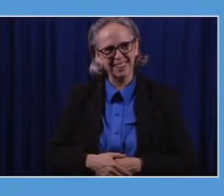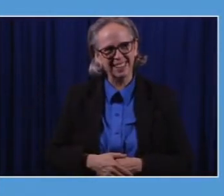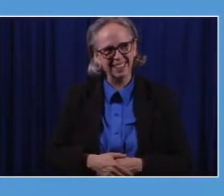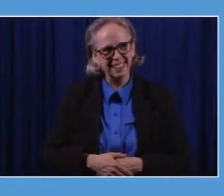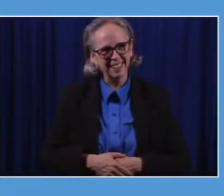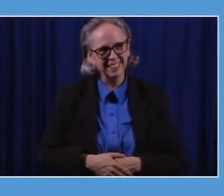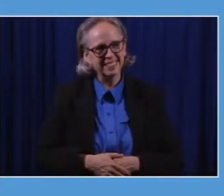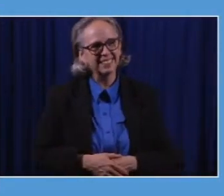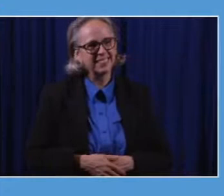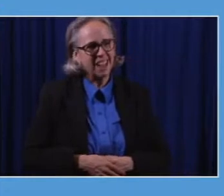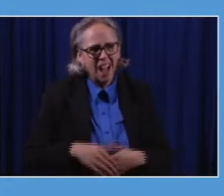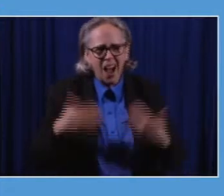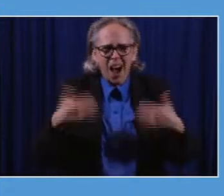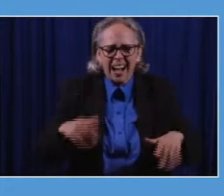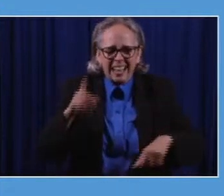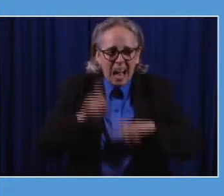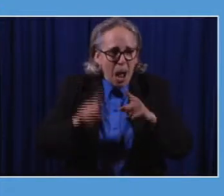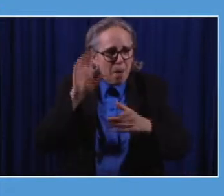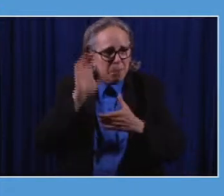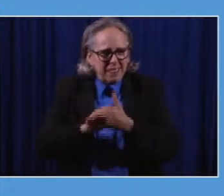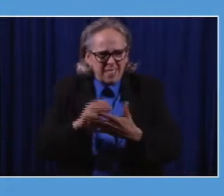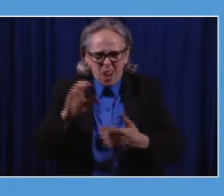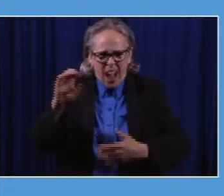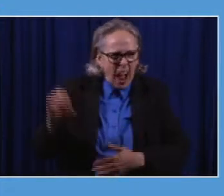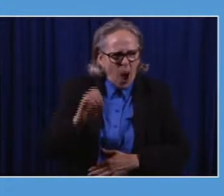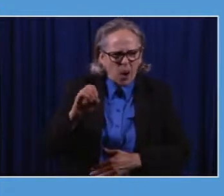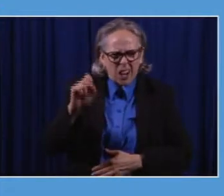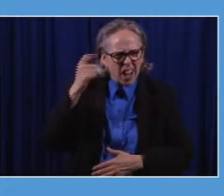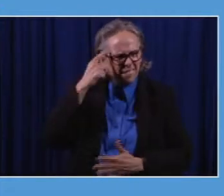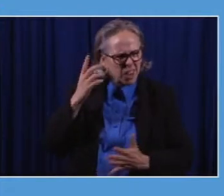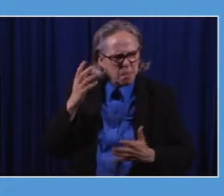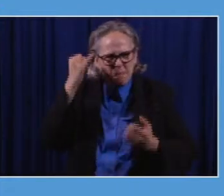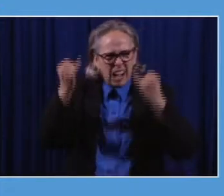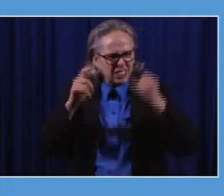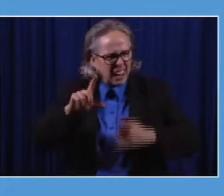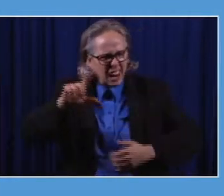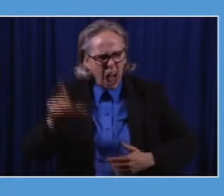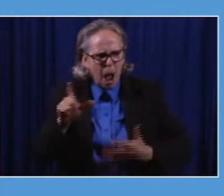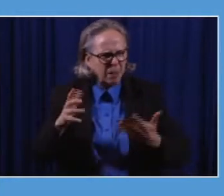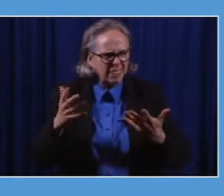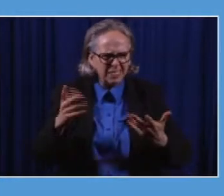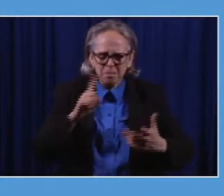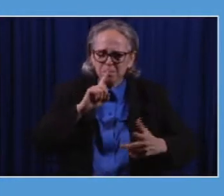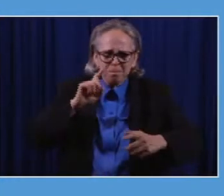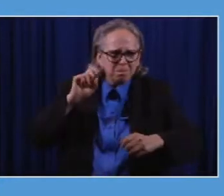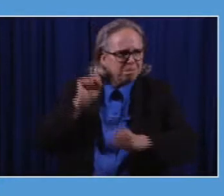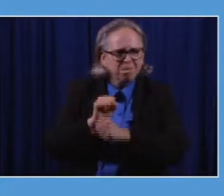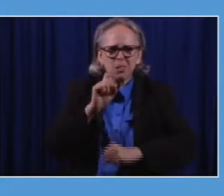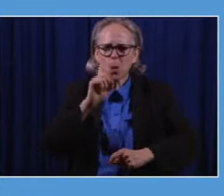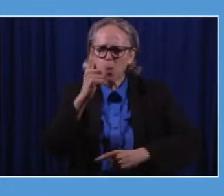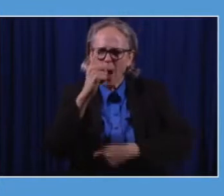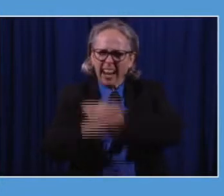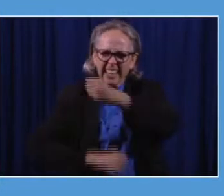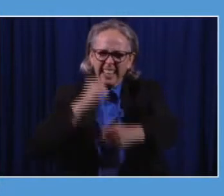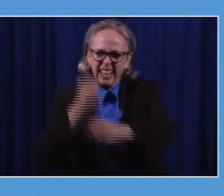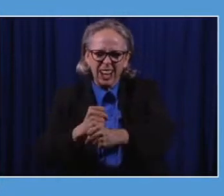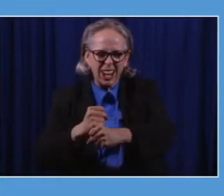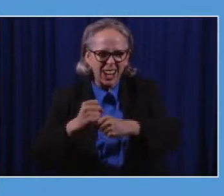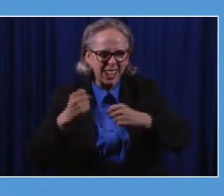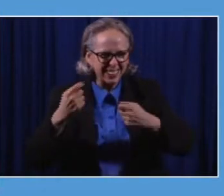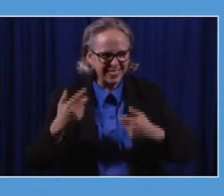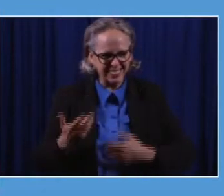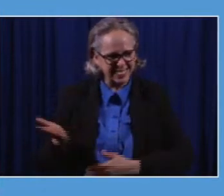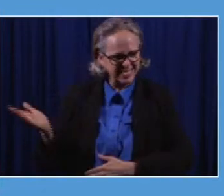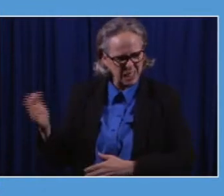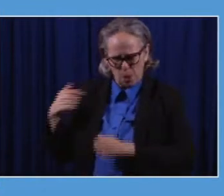It's hard to believe the Ohio Governor's Imagination Library program is a year old. When we began the program, partnering